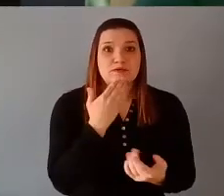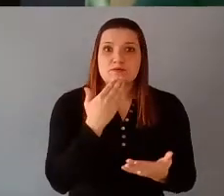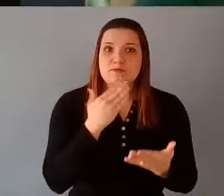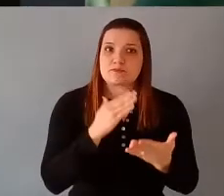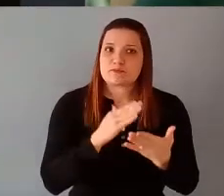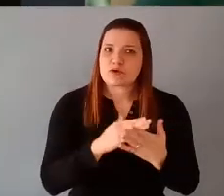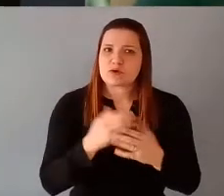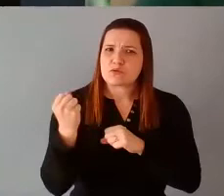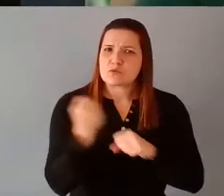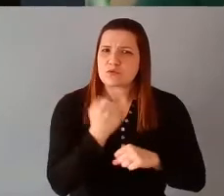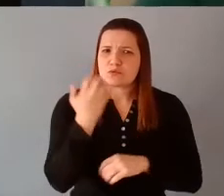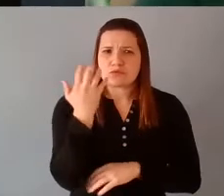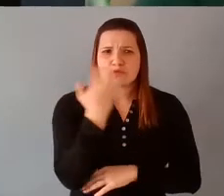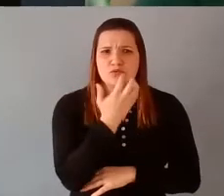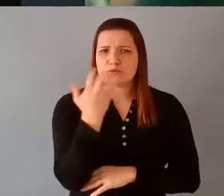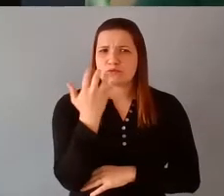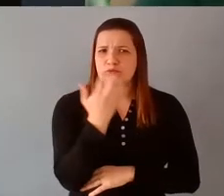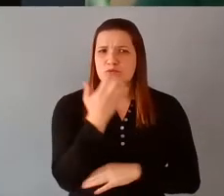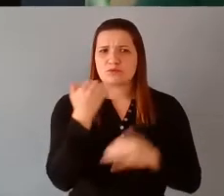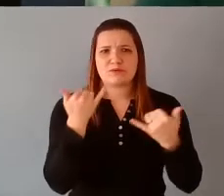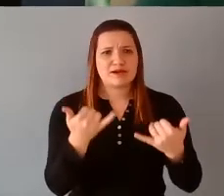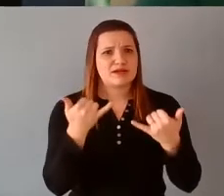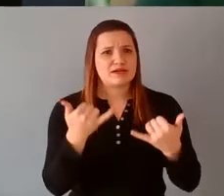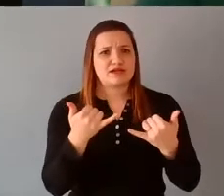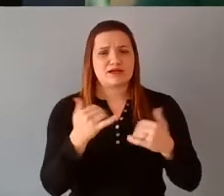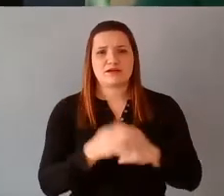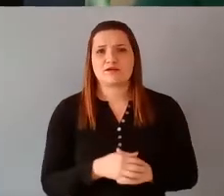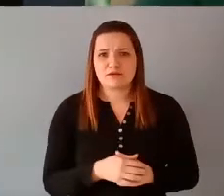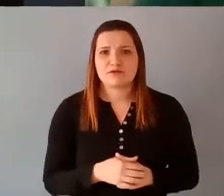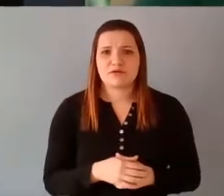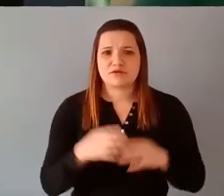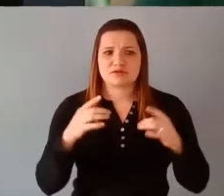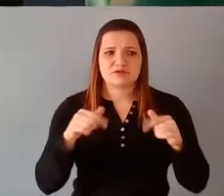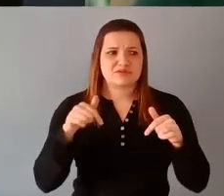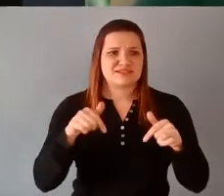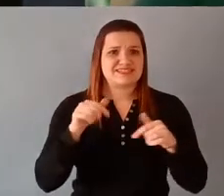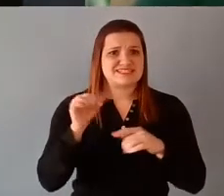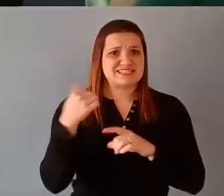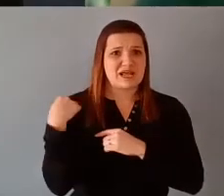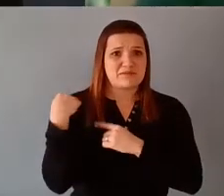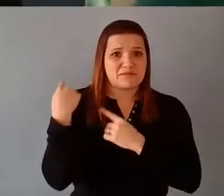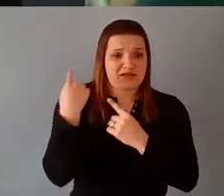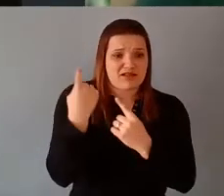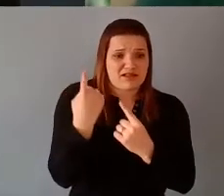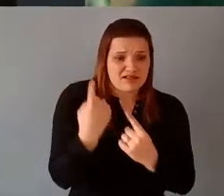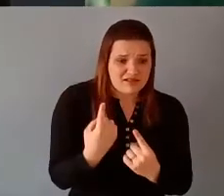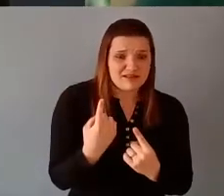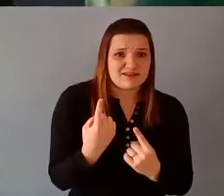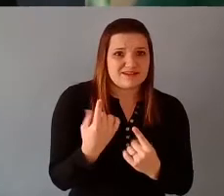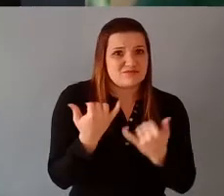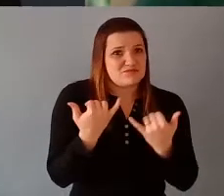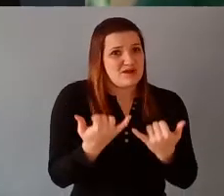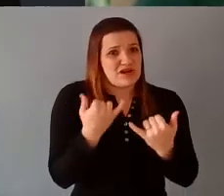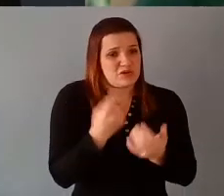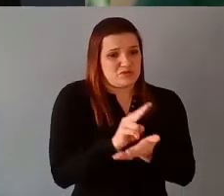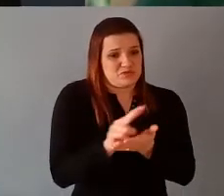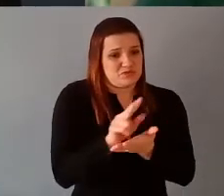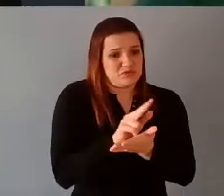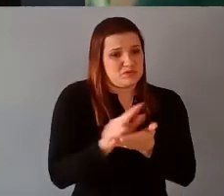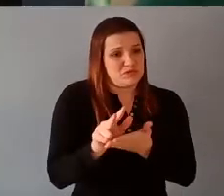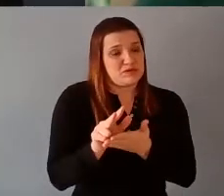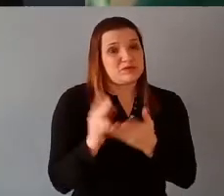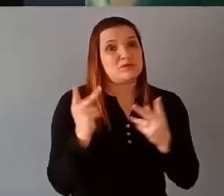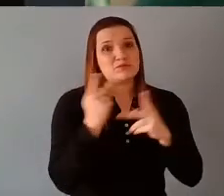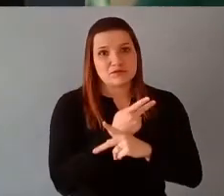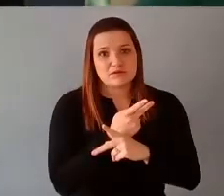that we found ourselves in during these last 10 months. So, but you're right. We have an amazing